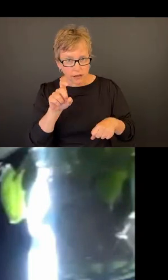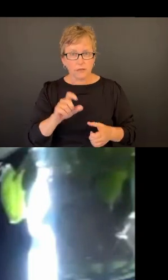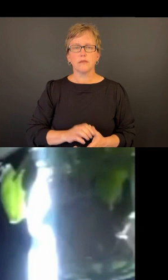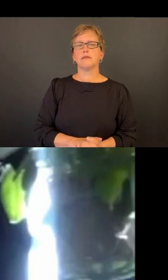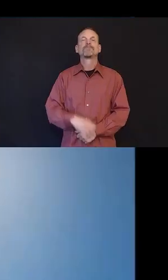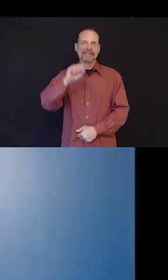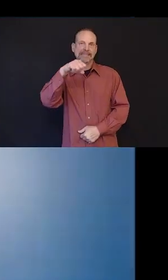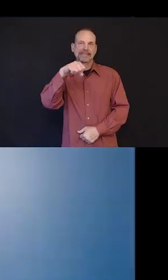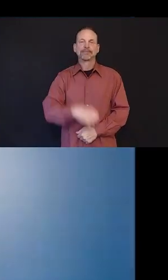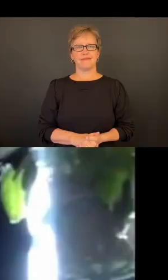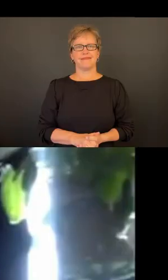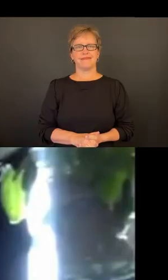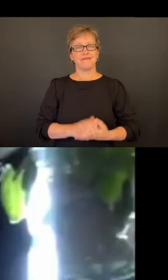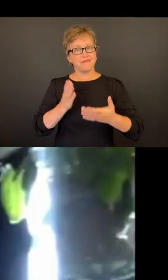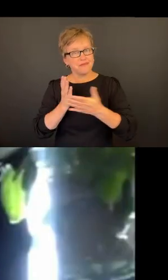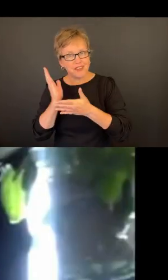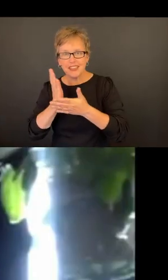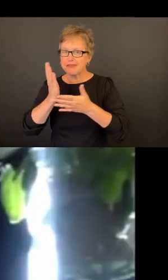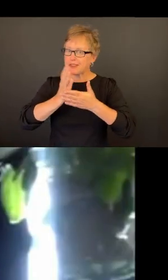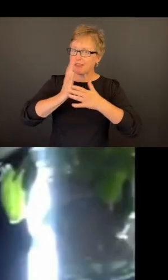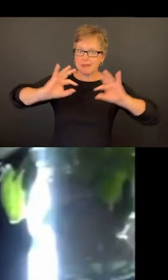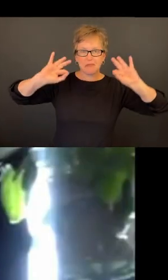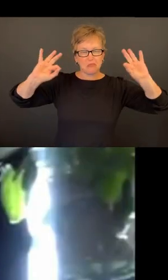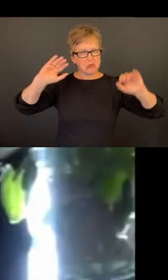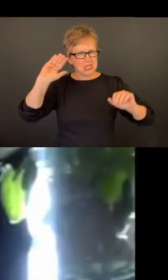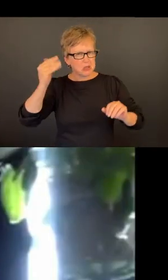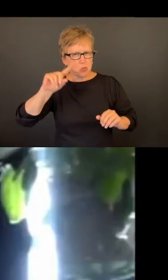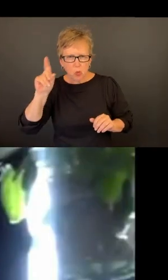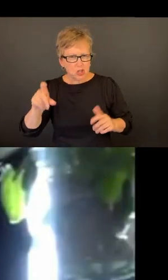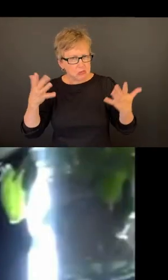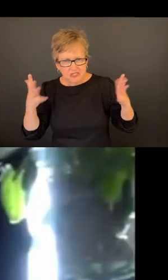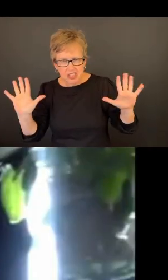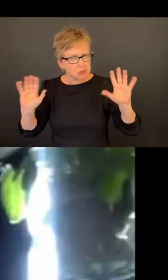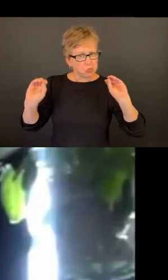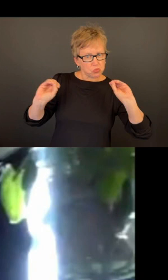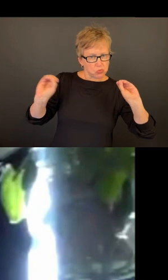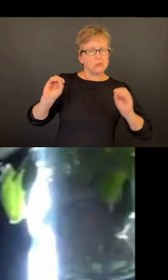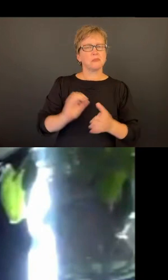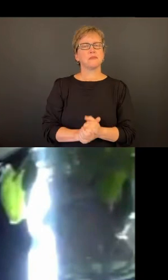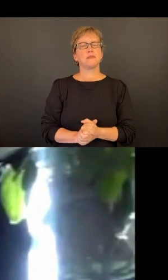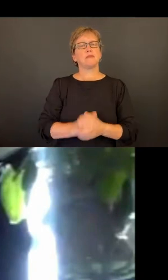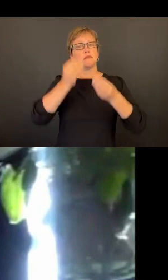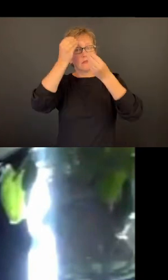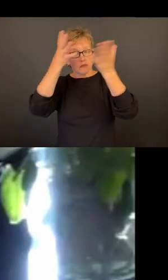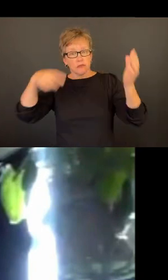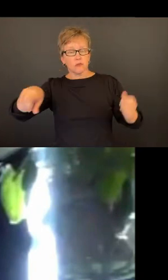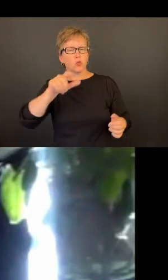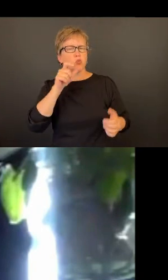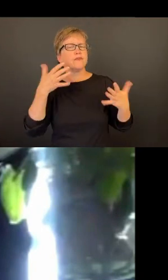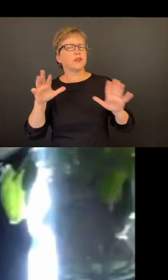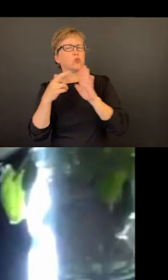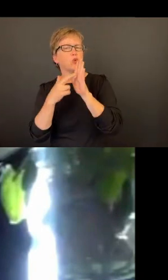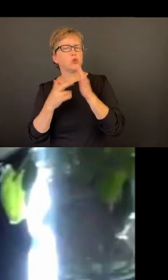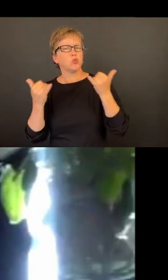that? Yes. All right. Well, unless there's any more questions, we definitely, if everyone